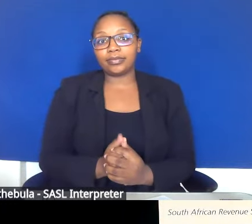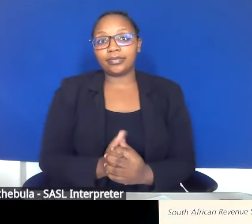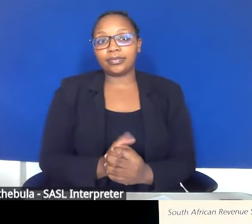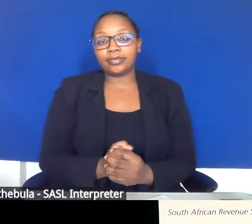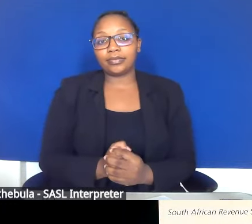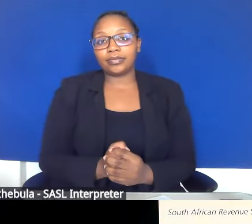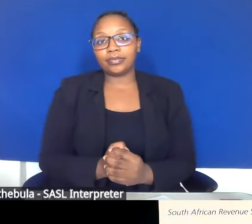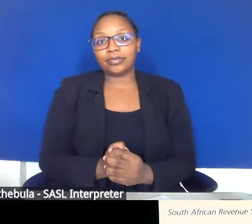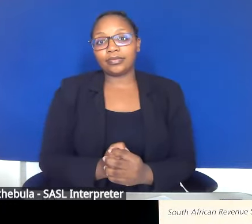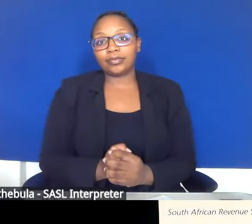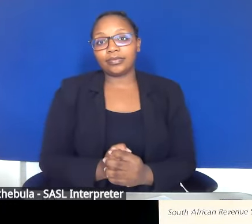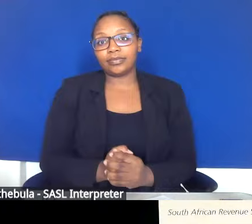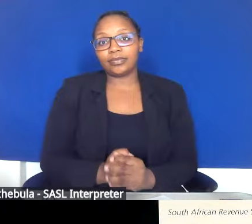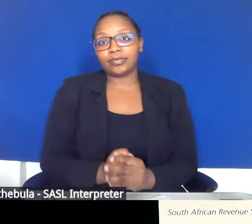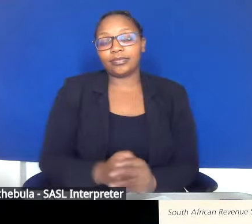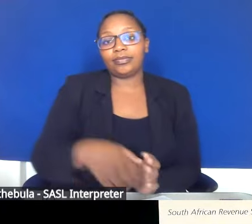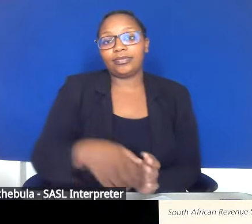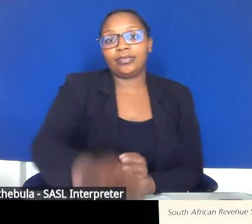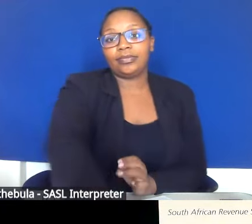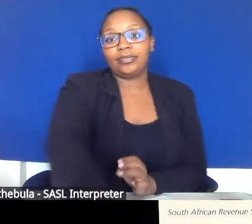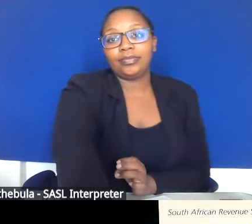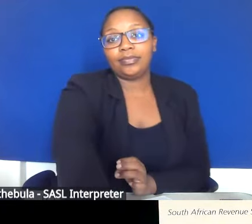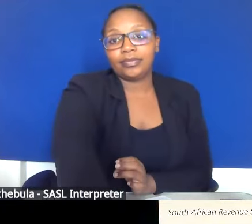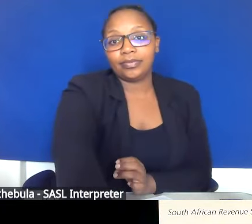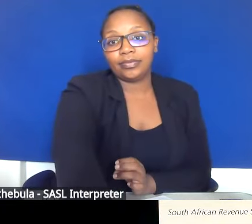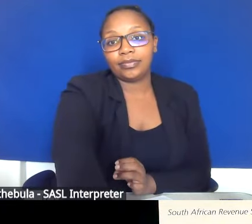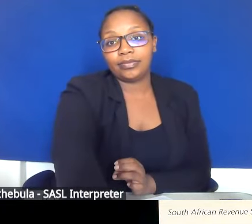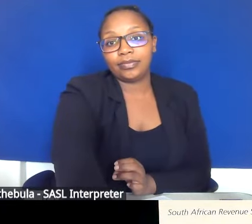Let me do this again.